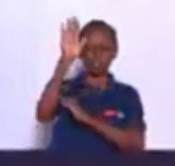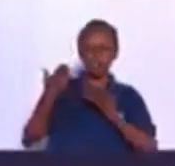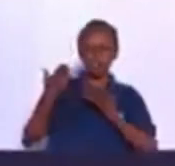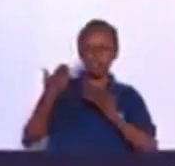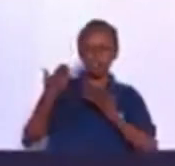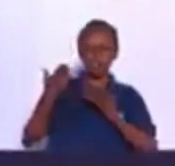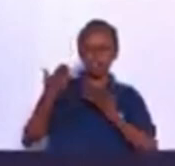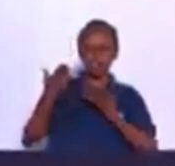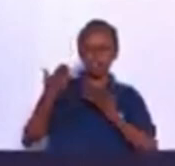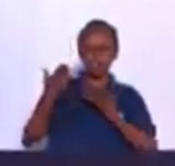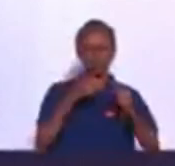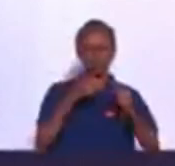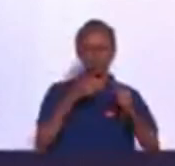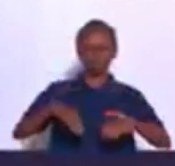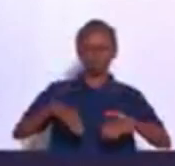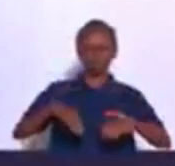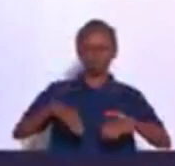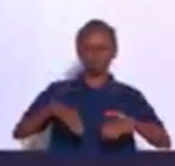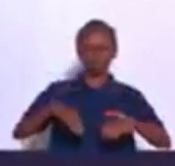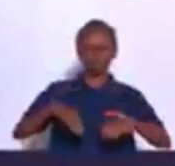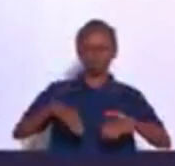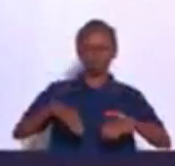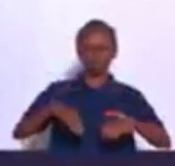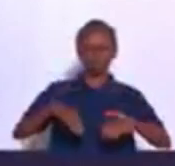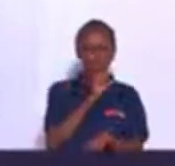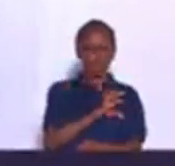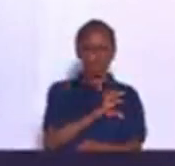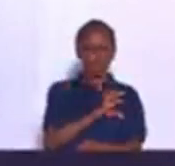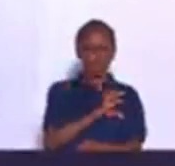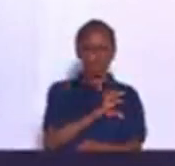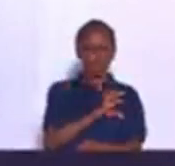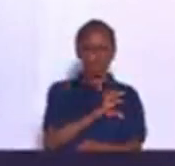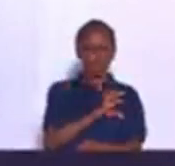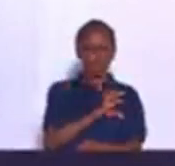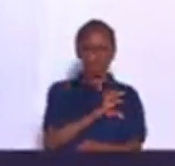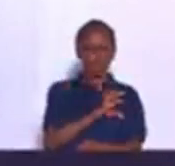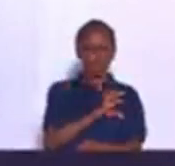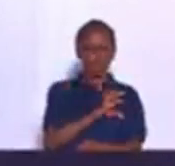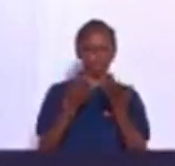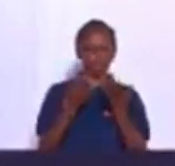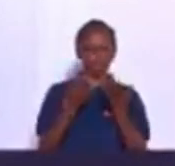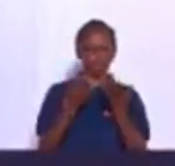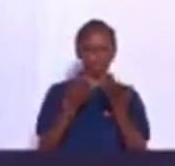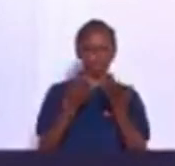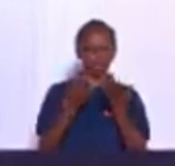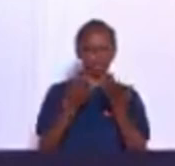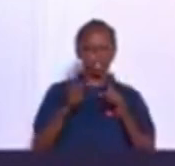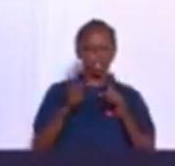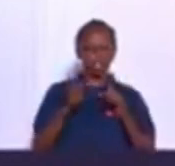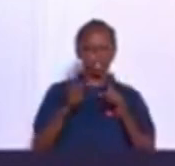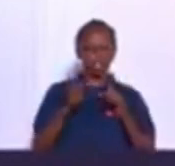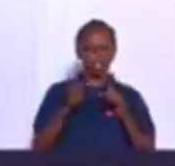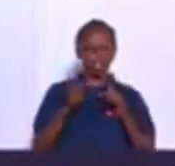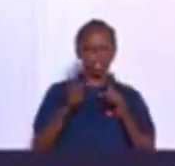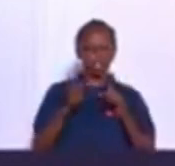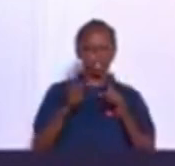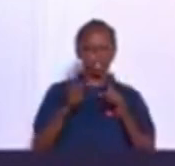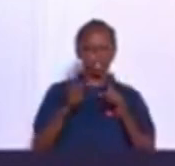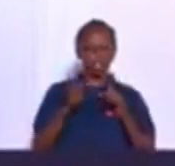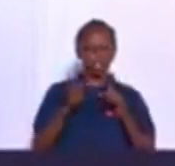into your throne room of grace in time of need. And this evening, Lord, we come to